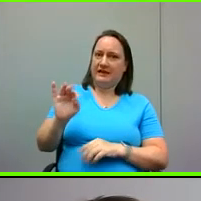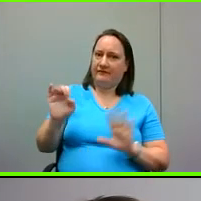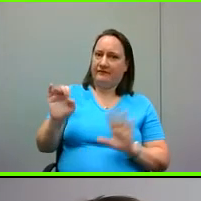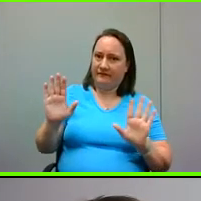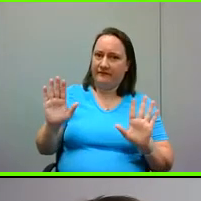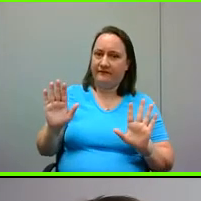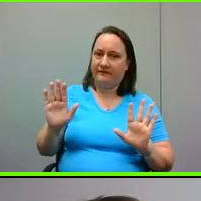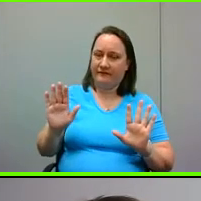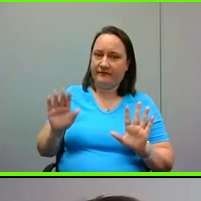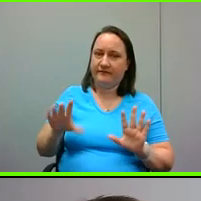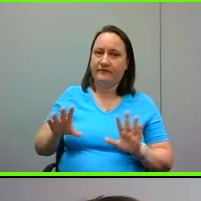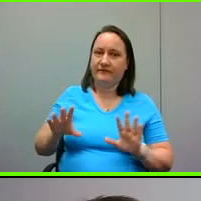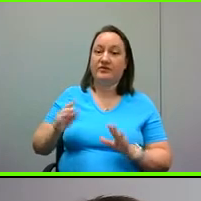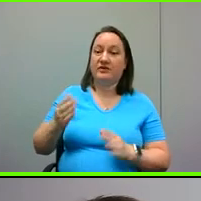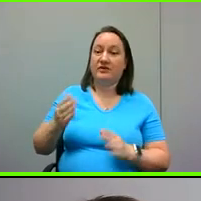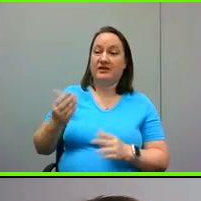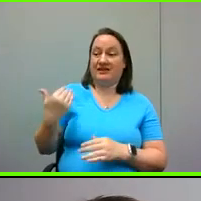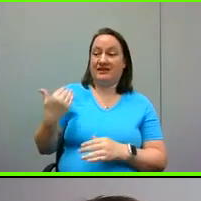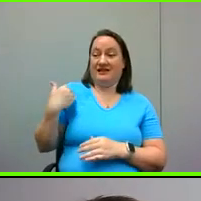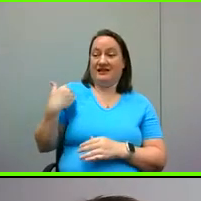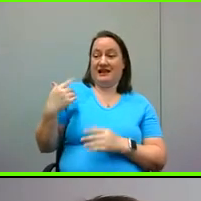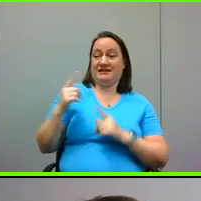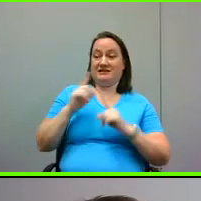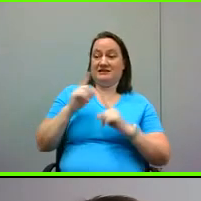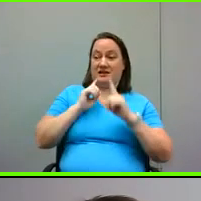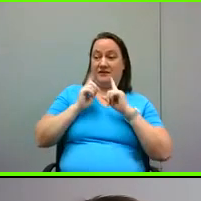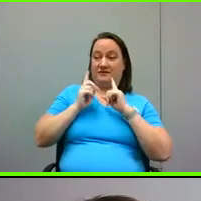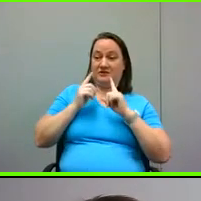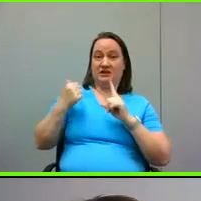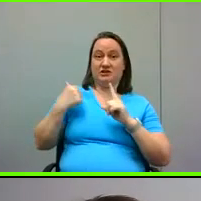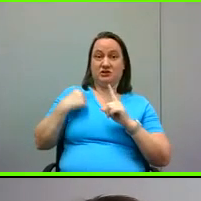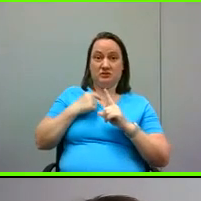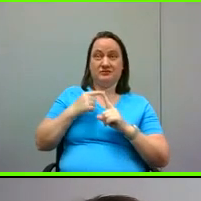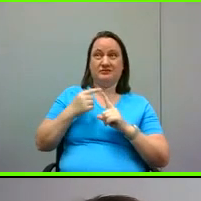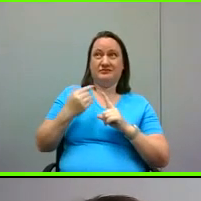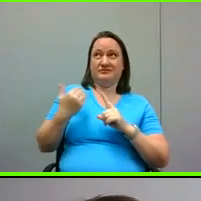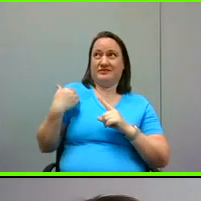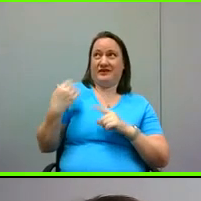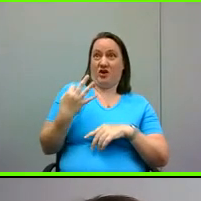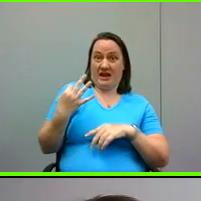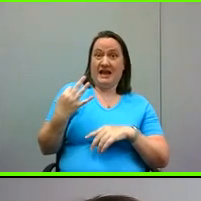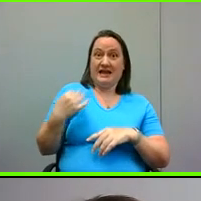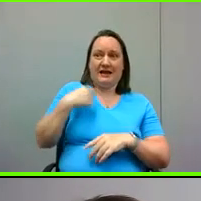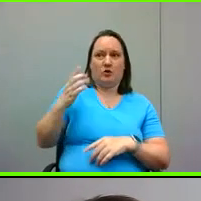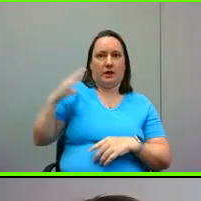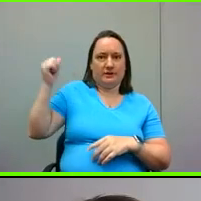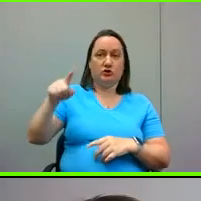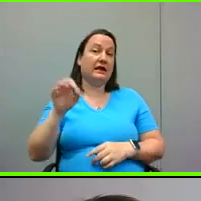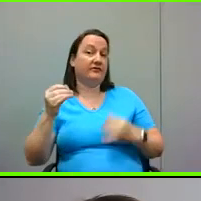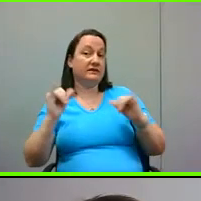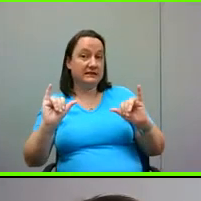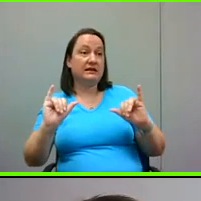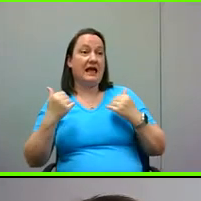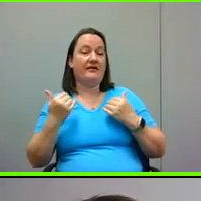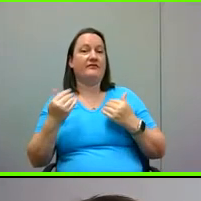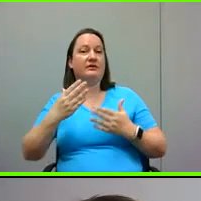was, I said to our commissioner, if we still have a uptick in certain areas of the